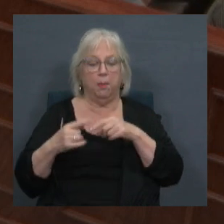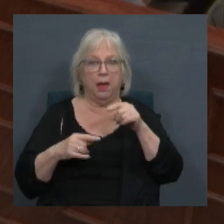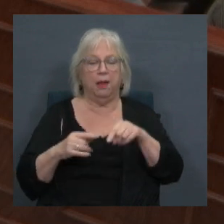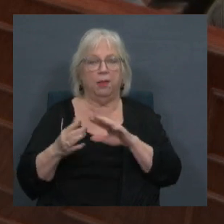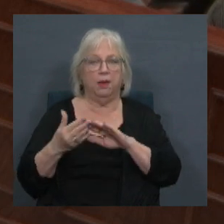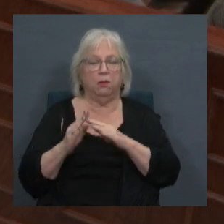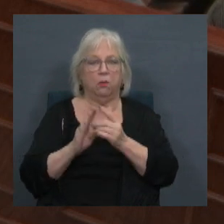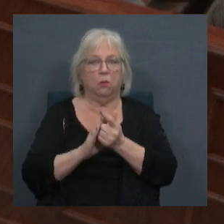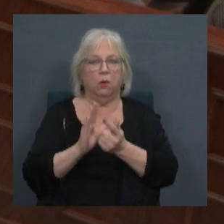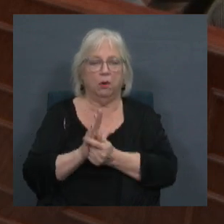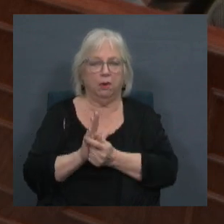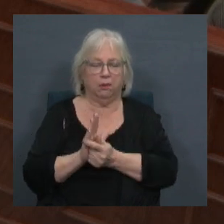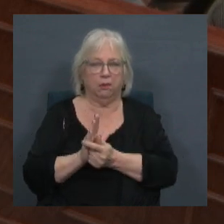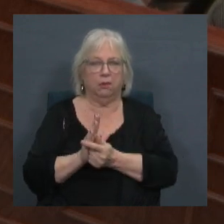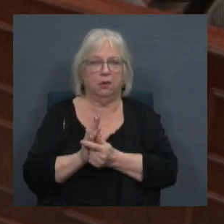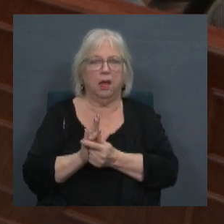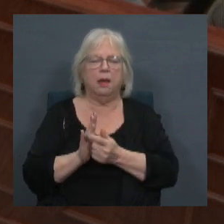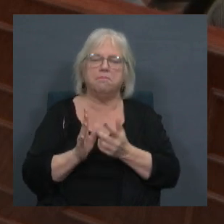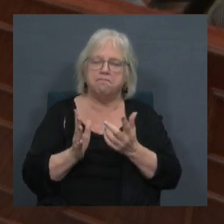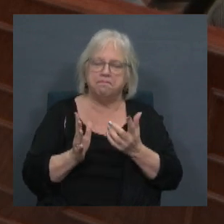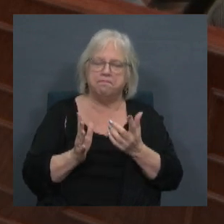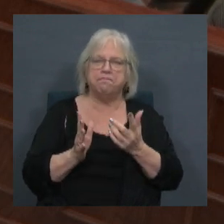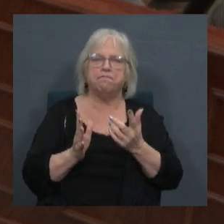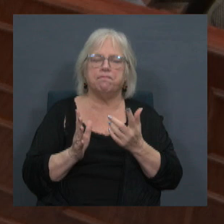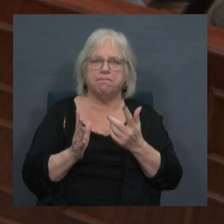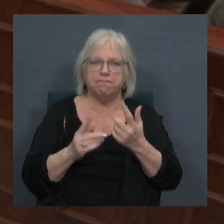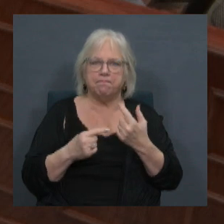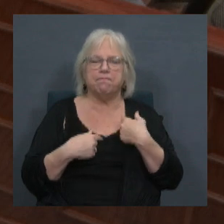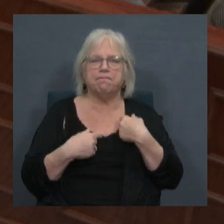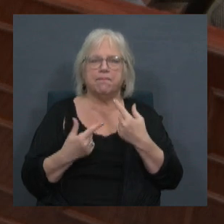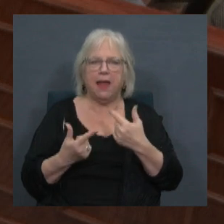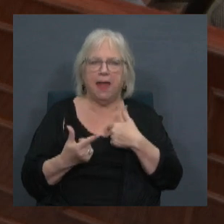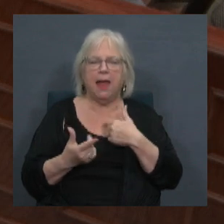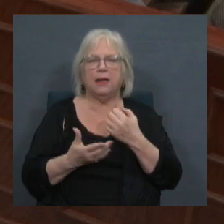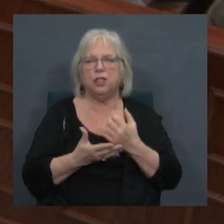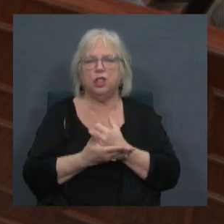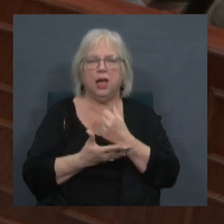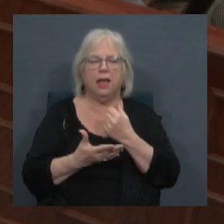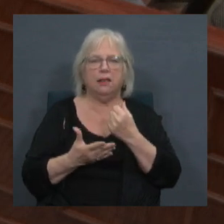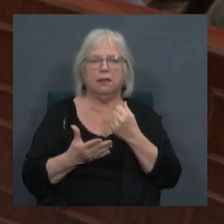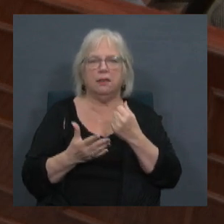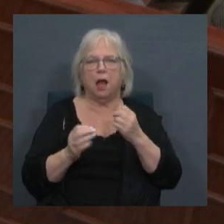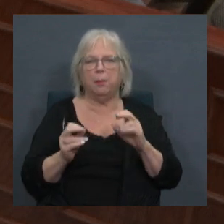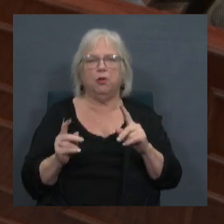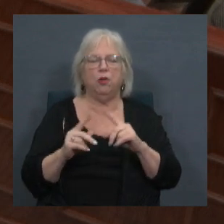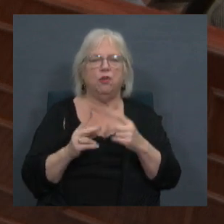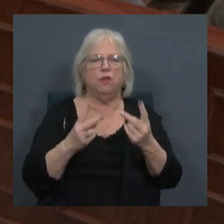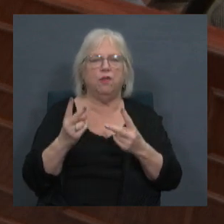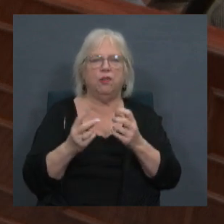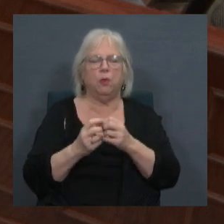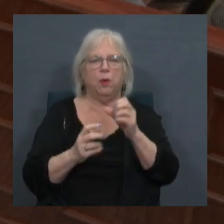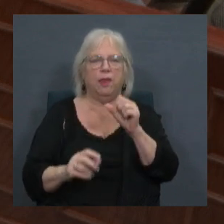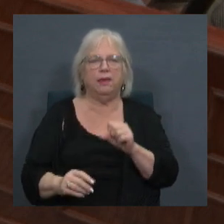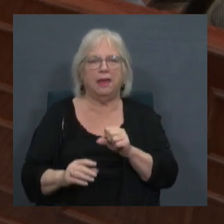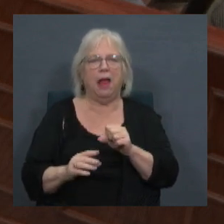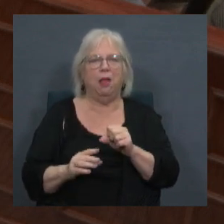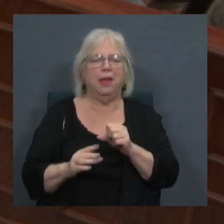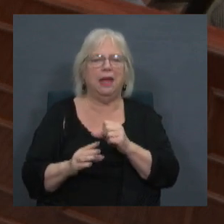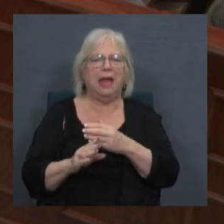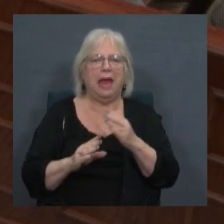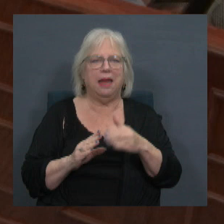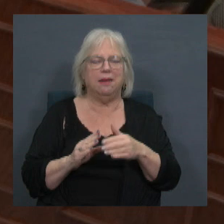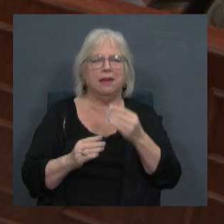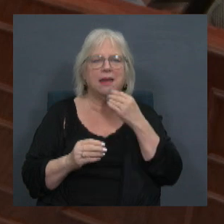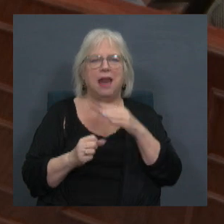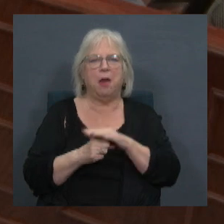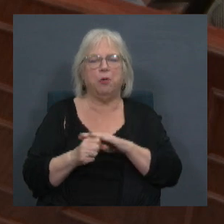ordinance, and I've had a chance to visit with South End Neighborhood Group. I'd like to acknowledge